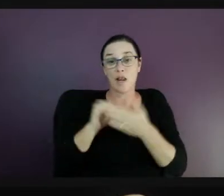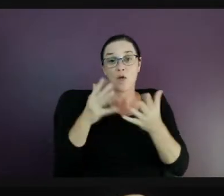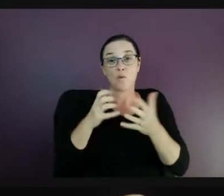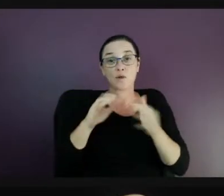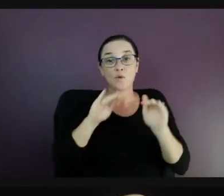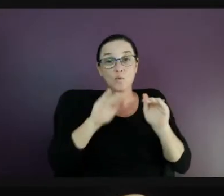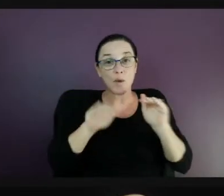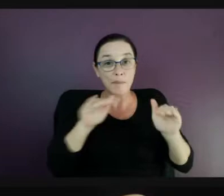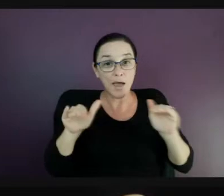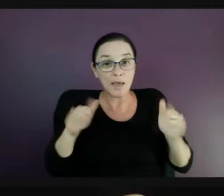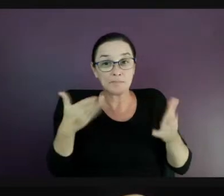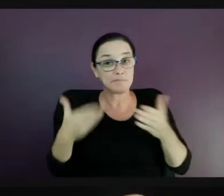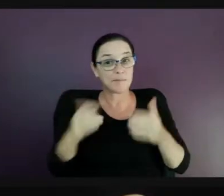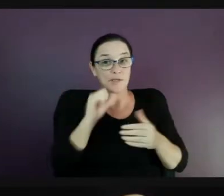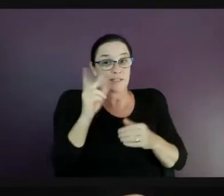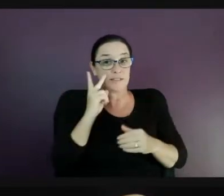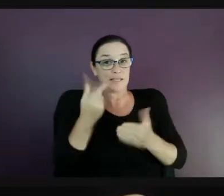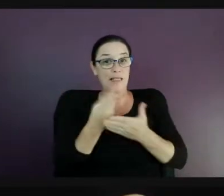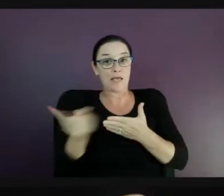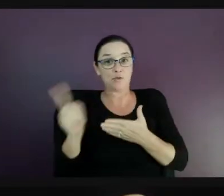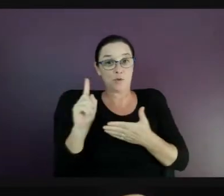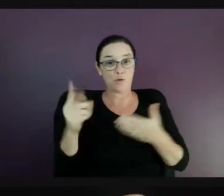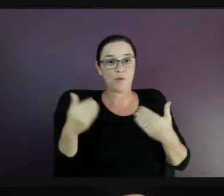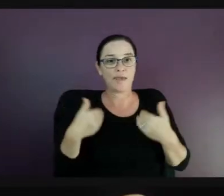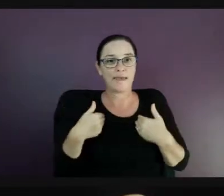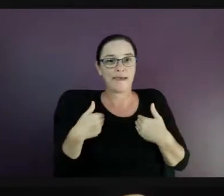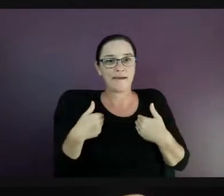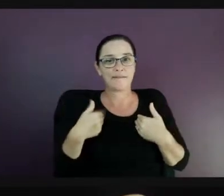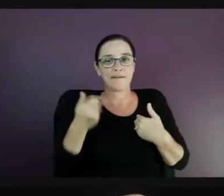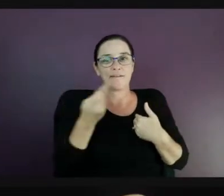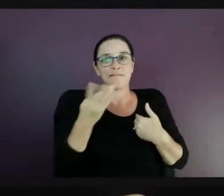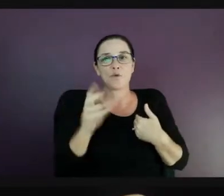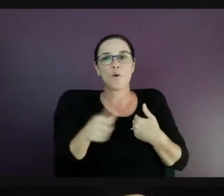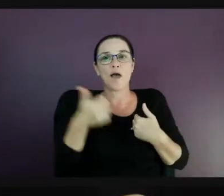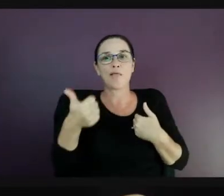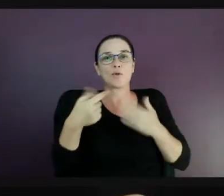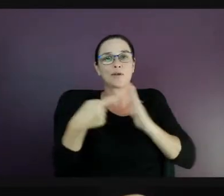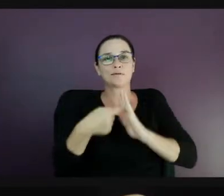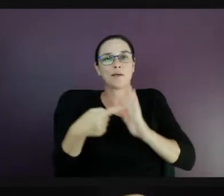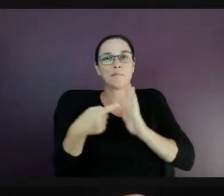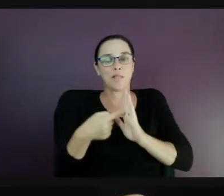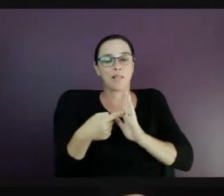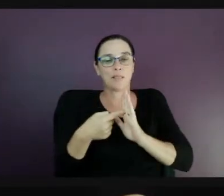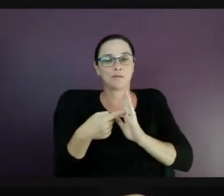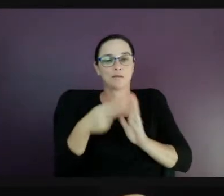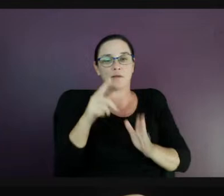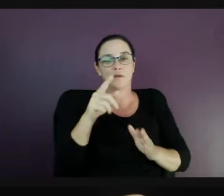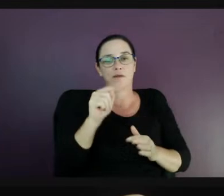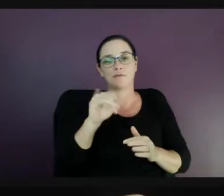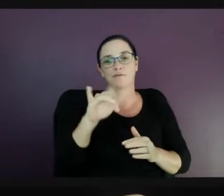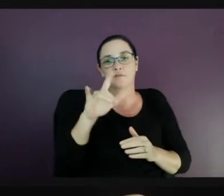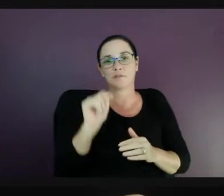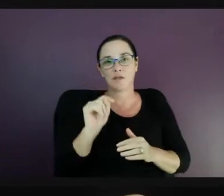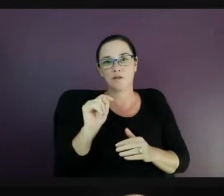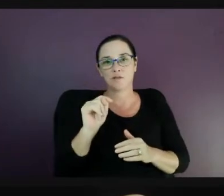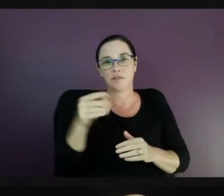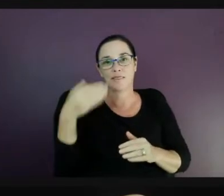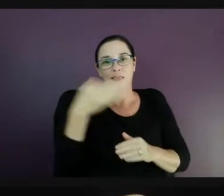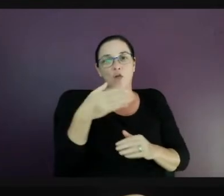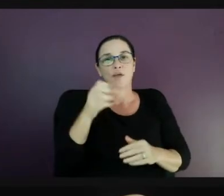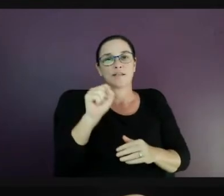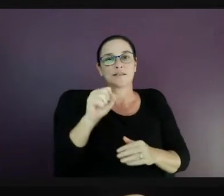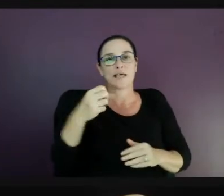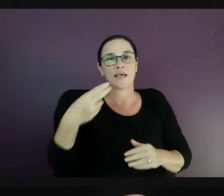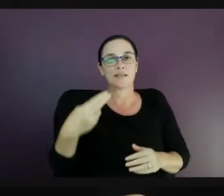weren't with us last week, we do have a couple of other examples of tilt at the Sand Hill area.